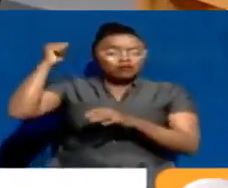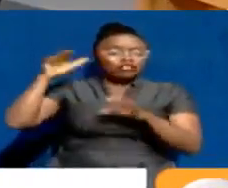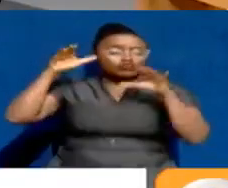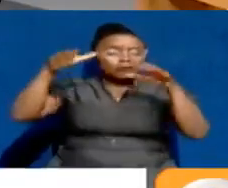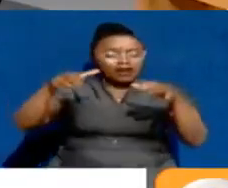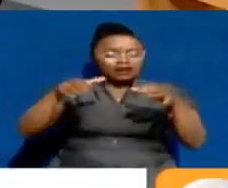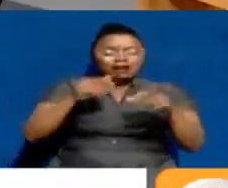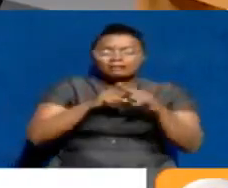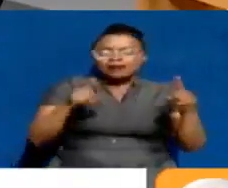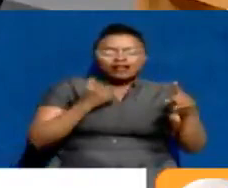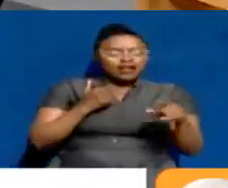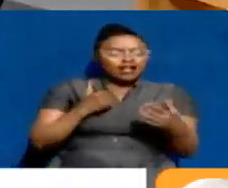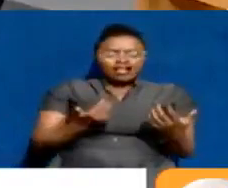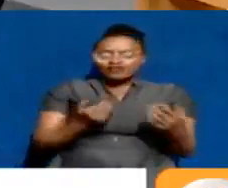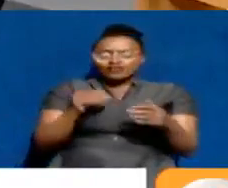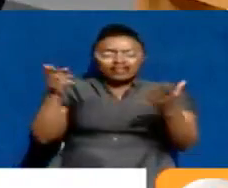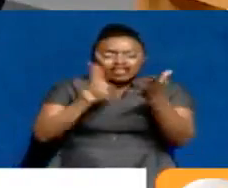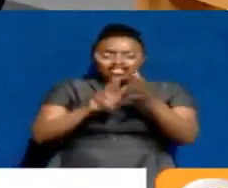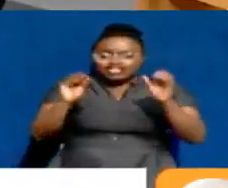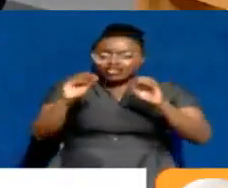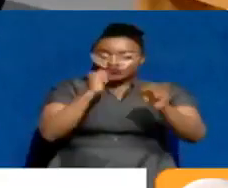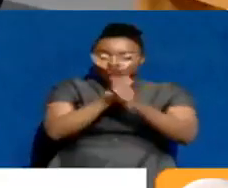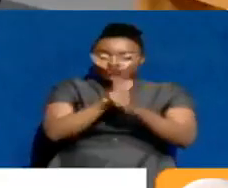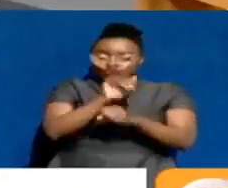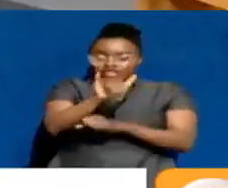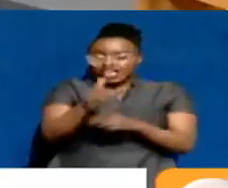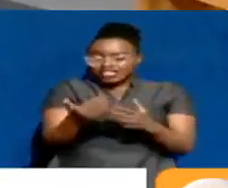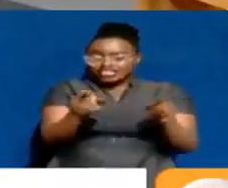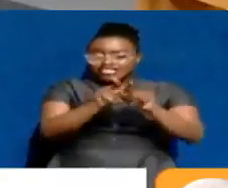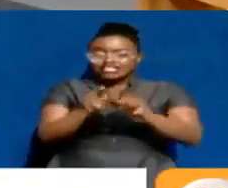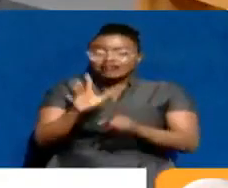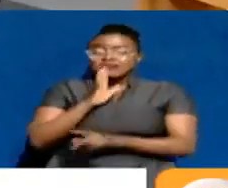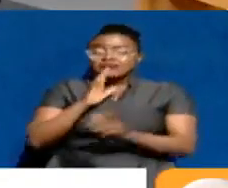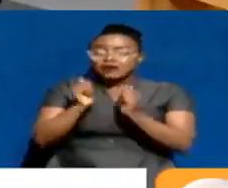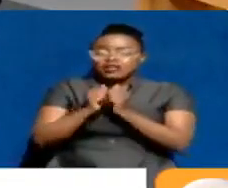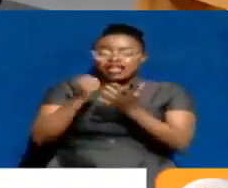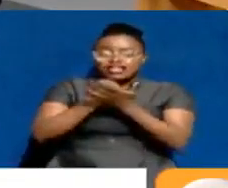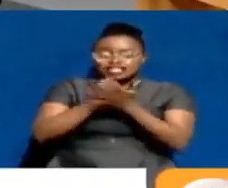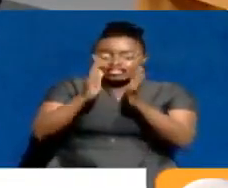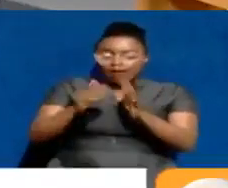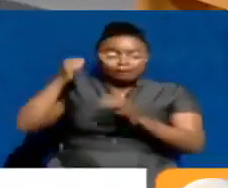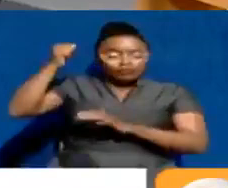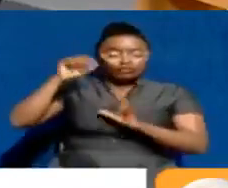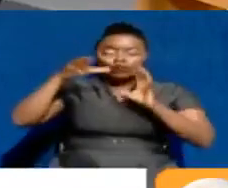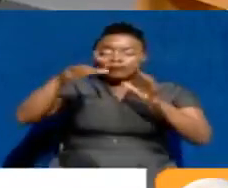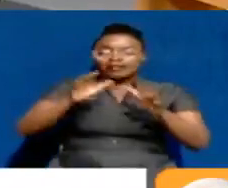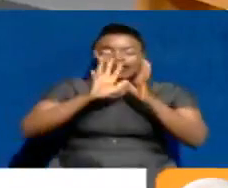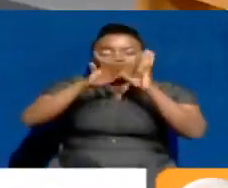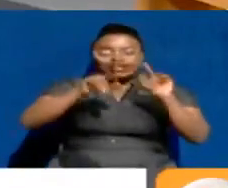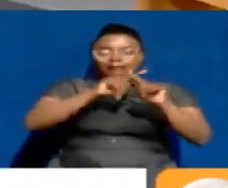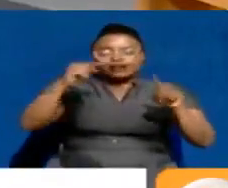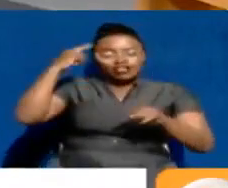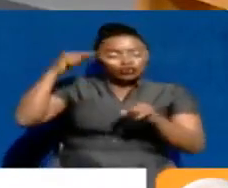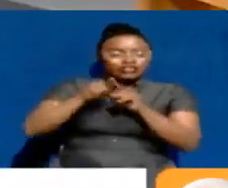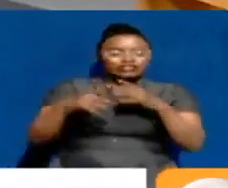political parties without actually having registered to do so. Now, I'll be speaking to the Registrar of Political Parties in just a moment, but I thought